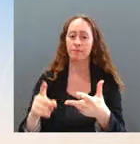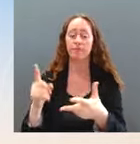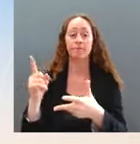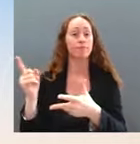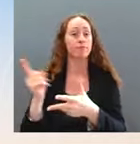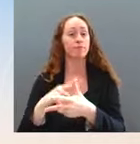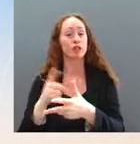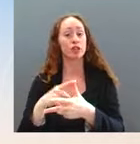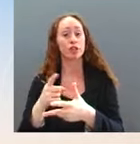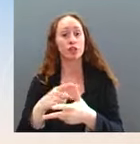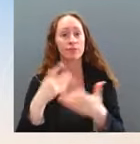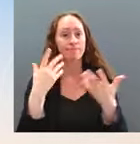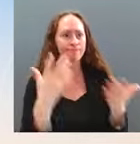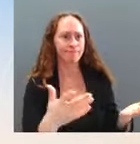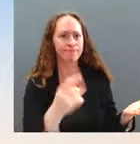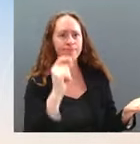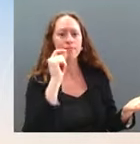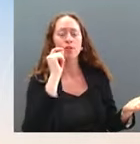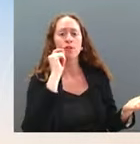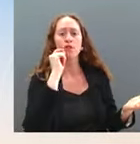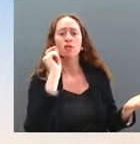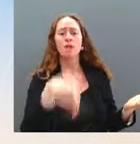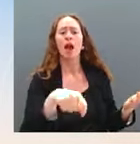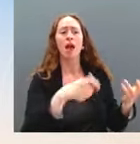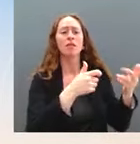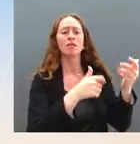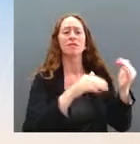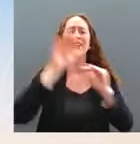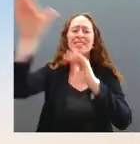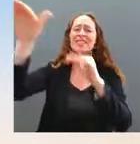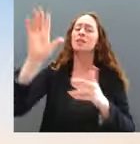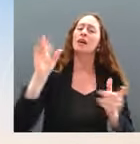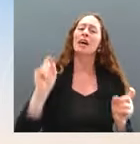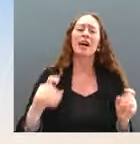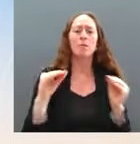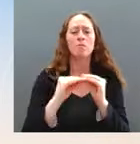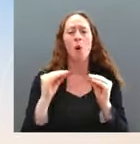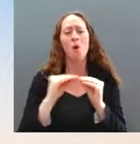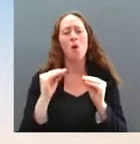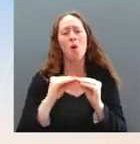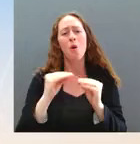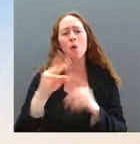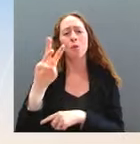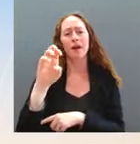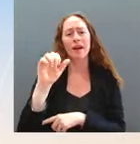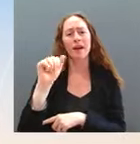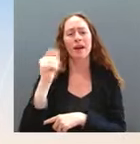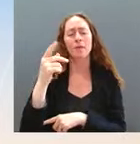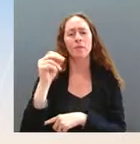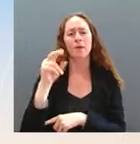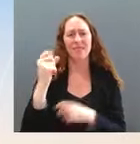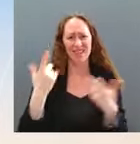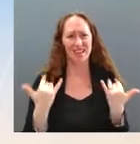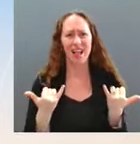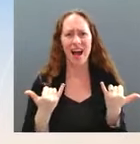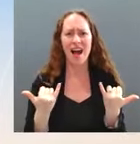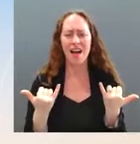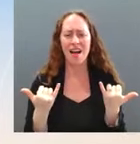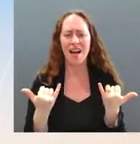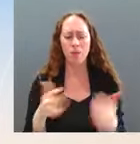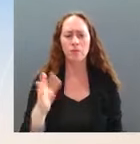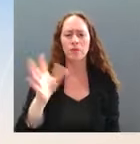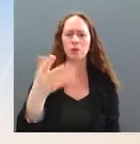if it's time for the U.S. and other allies to not just provide defensive weaponry, but actually provide offensive weaponry?